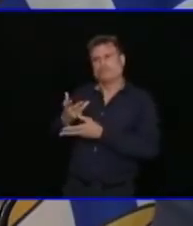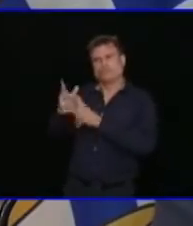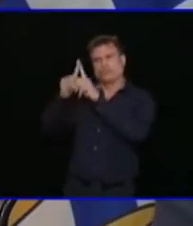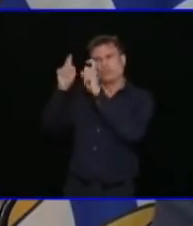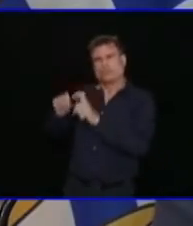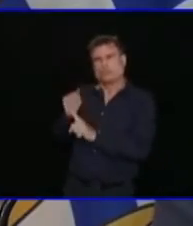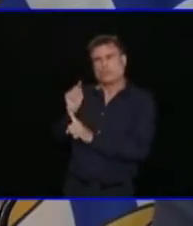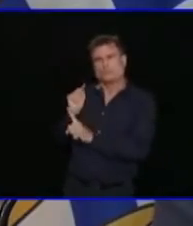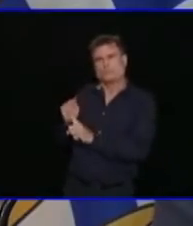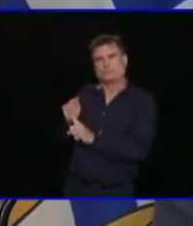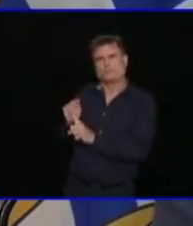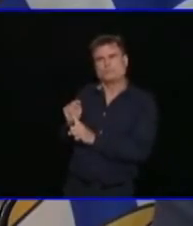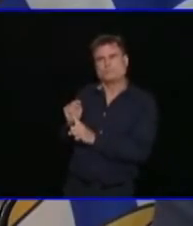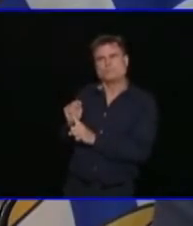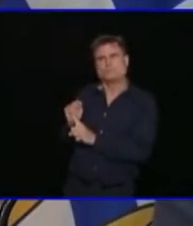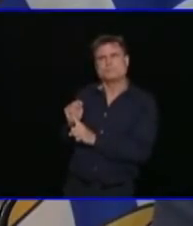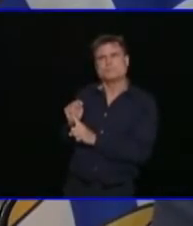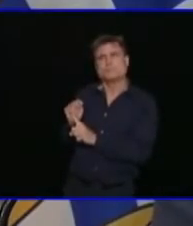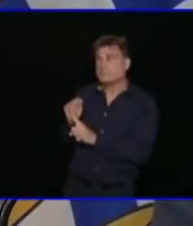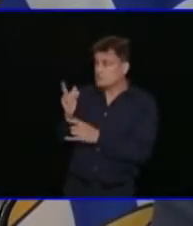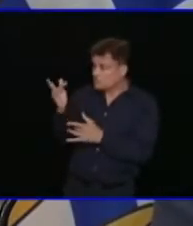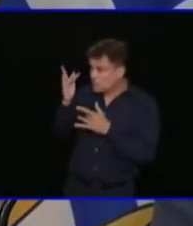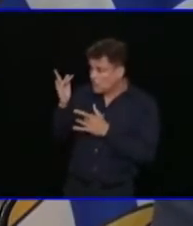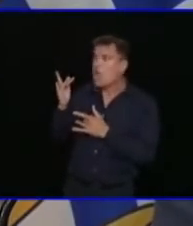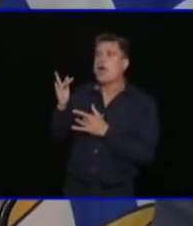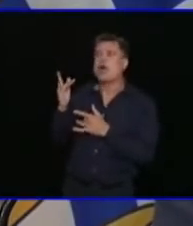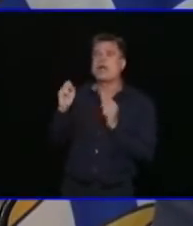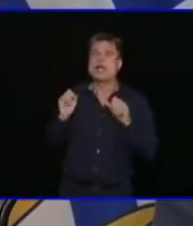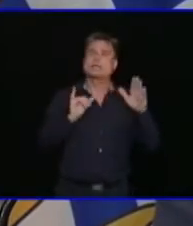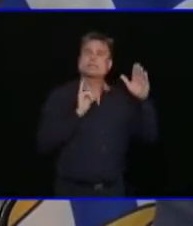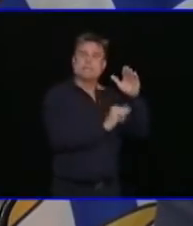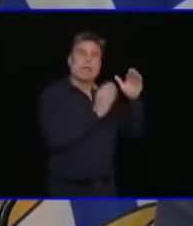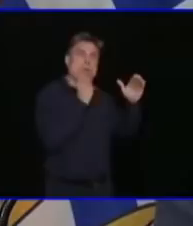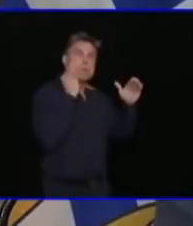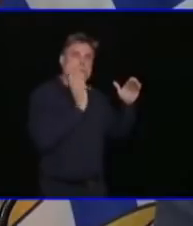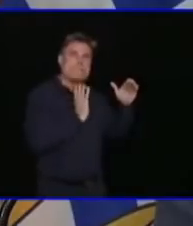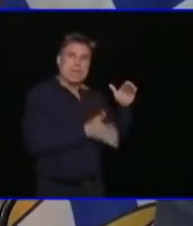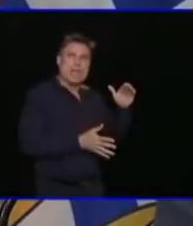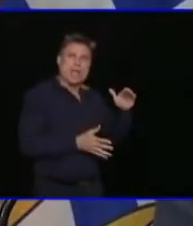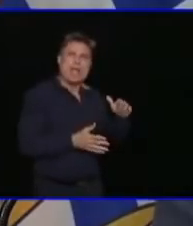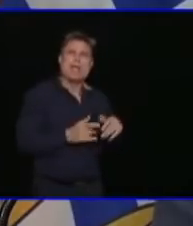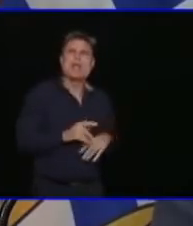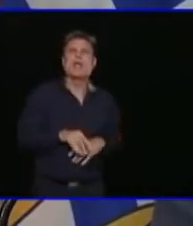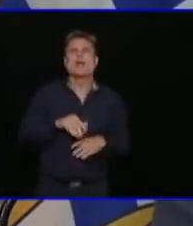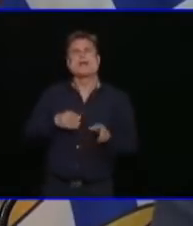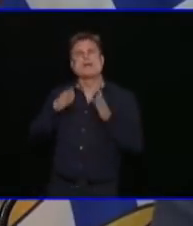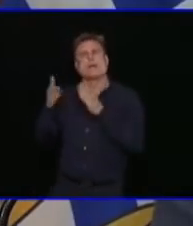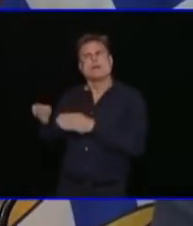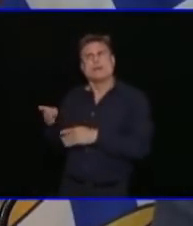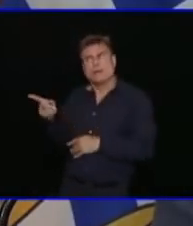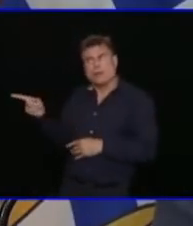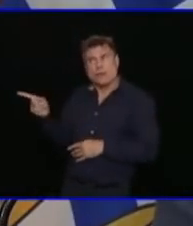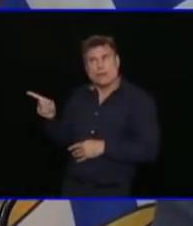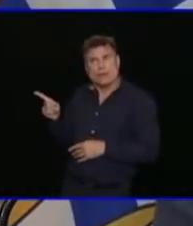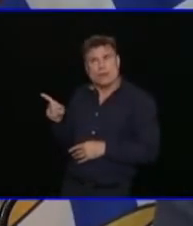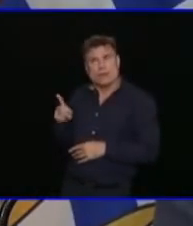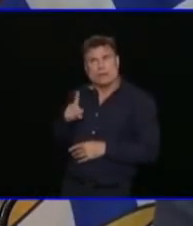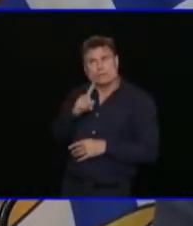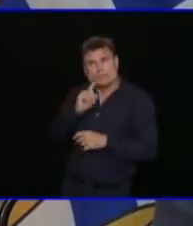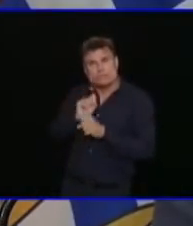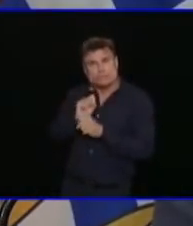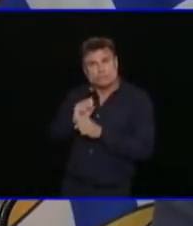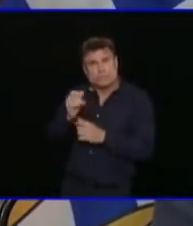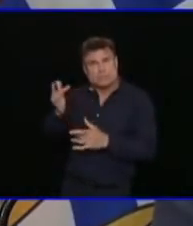and I'm wondering, do you think that the message isn't getting out there? Was this earlier when people were worried they weren't going to get paid? I'm